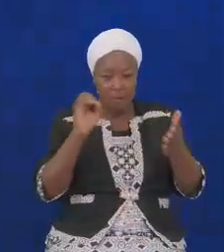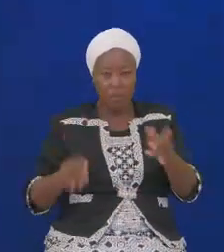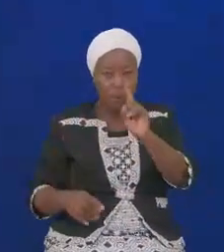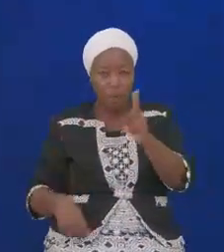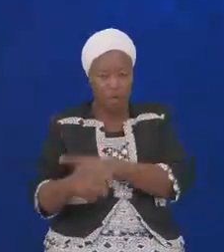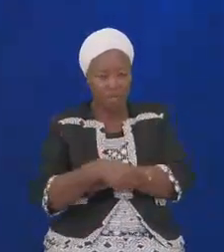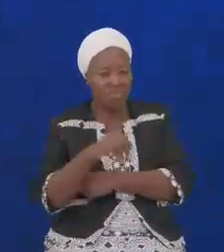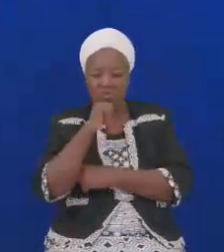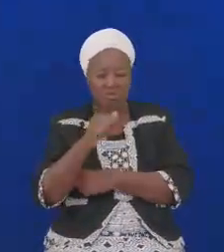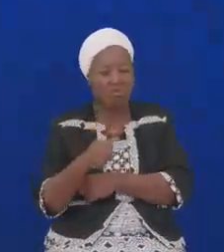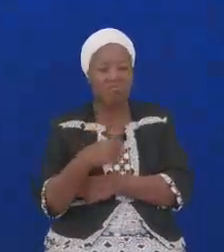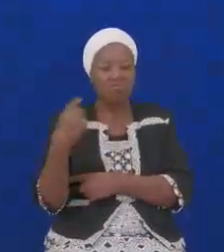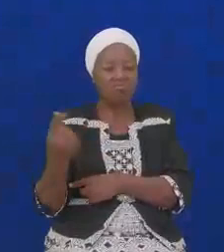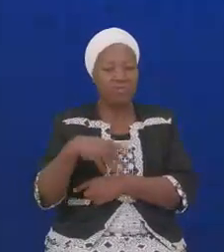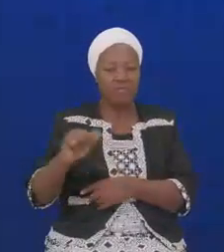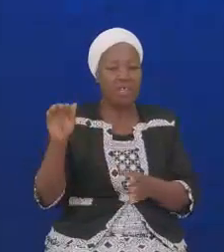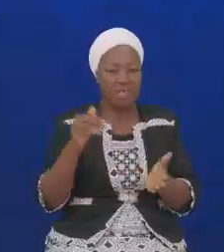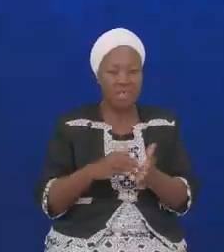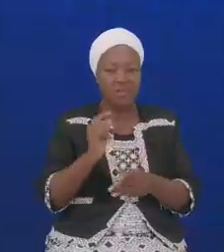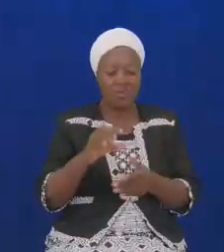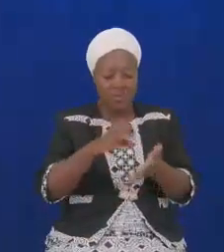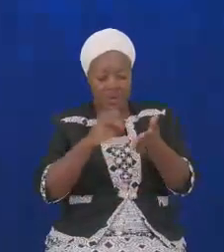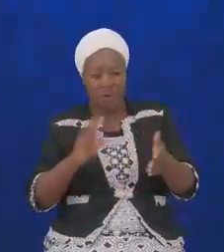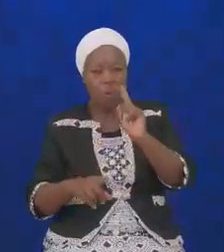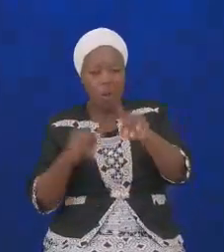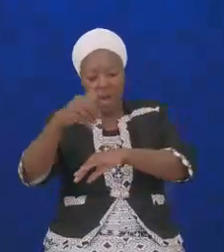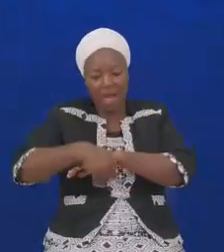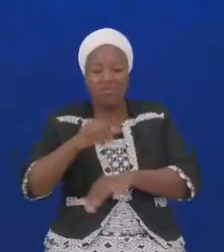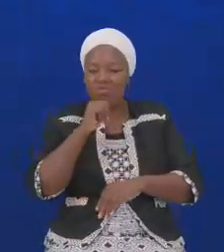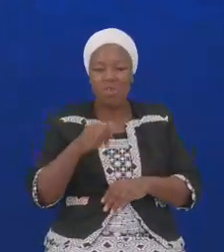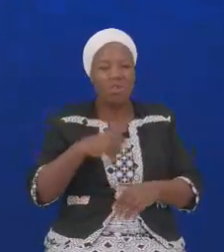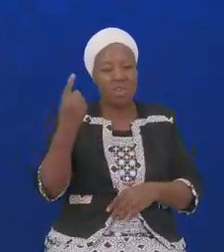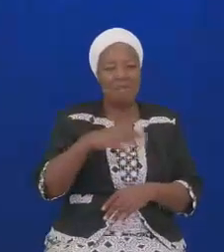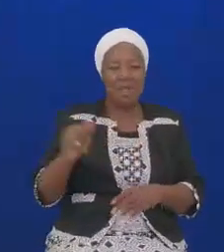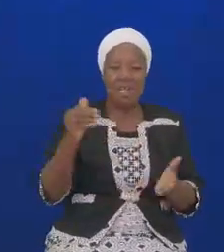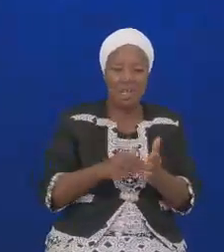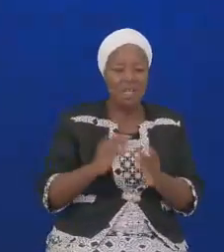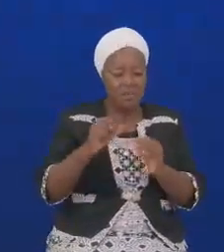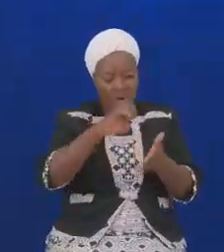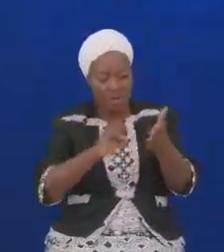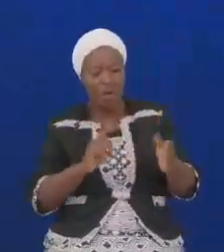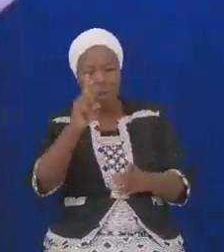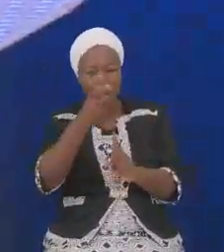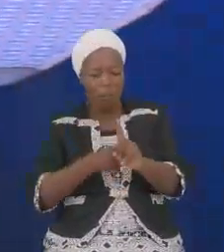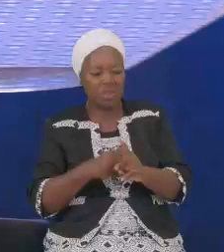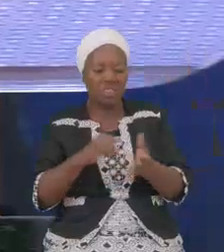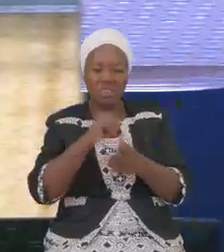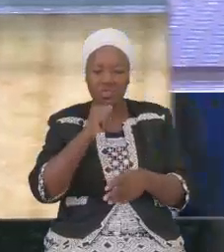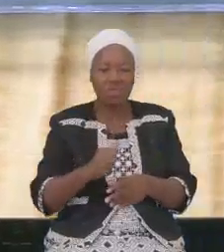If you remove one night, it's no more forever. If you remove one month, it's no more forever. If you